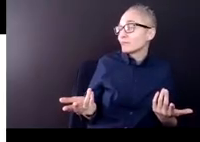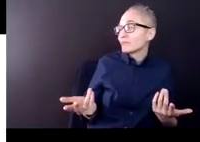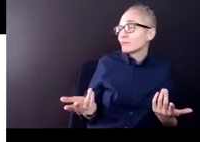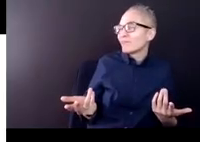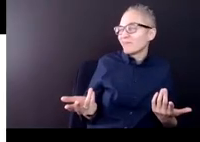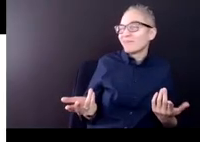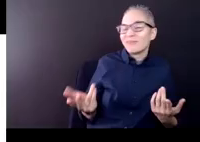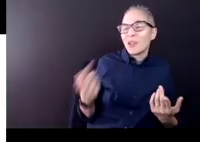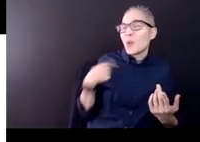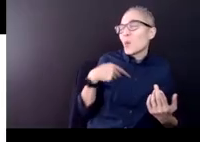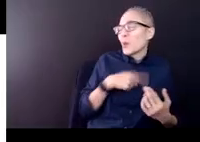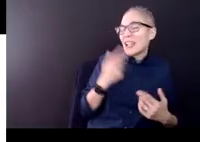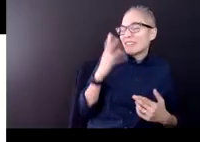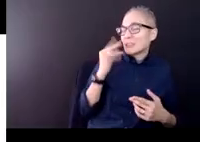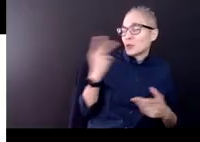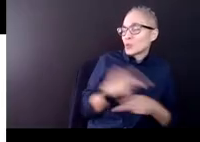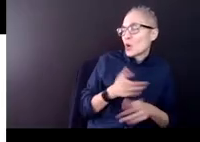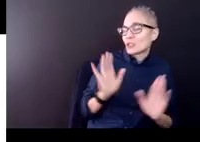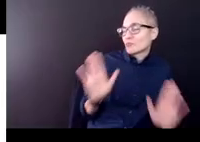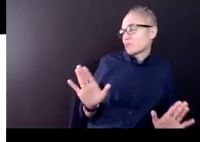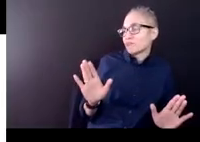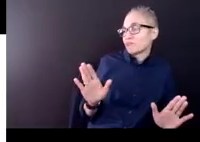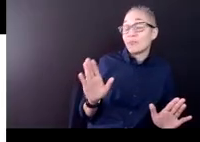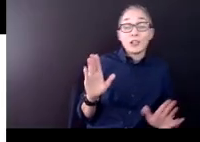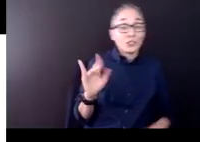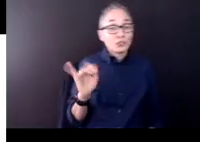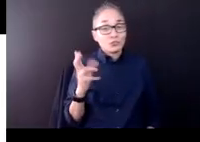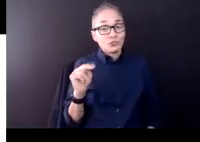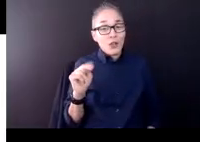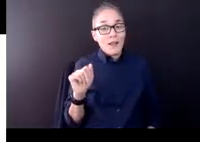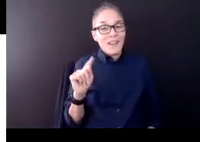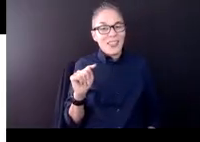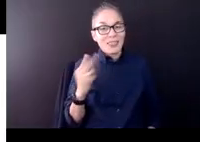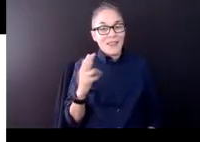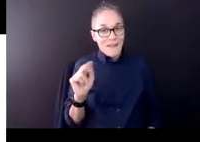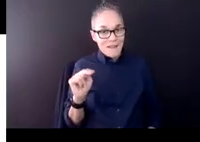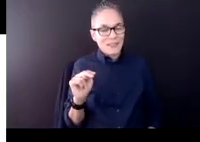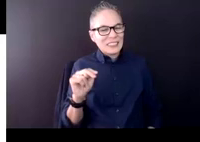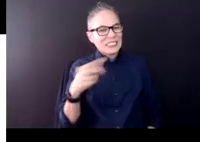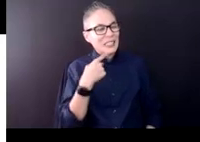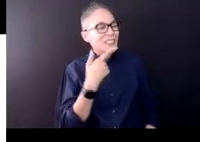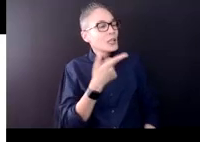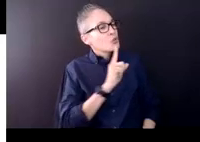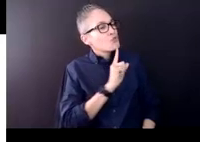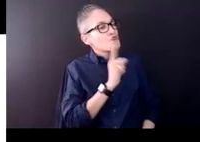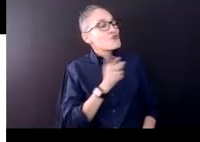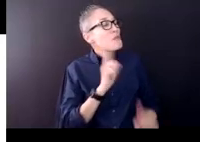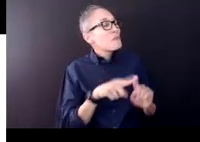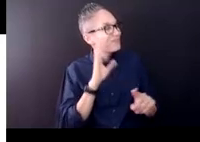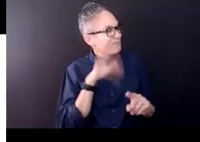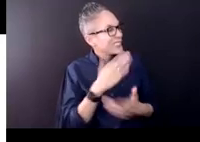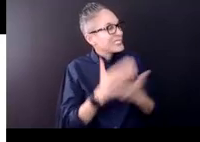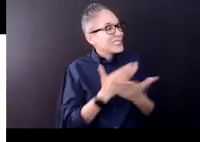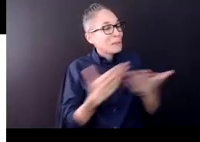Humanity, people, we've gone through much worse." And Jonathan Haidt, he says that's true, but there's certain things that